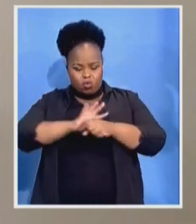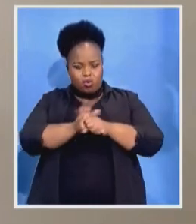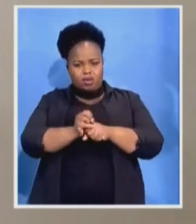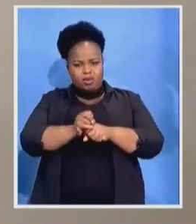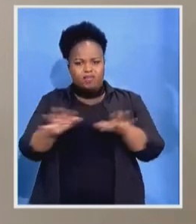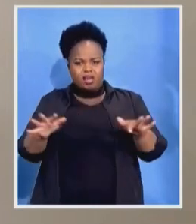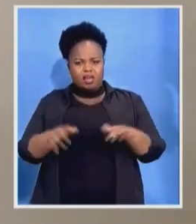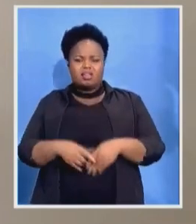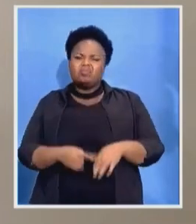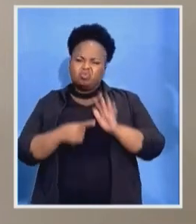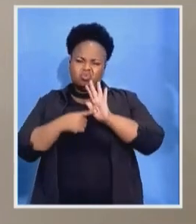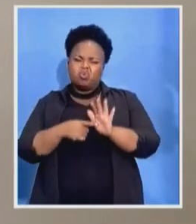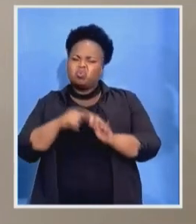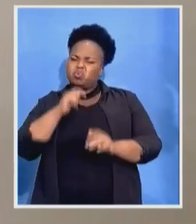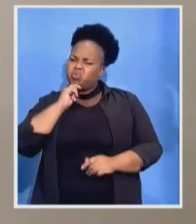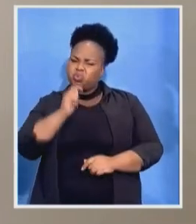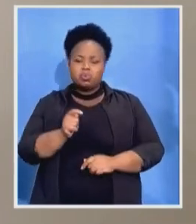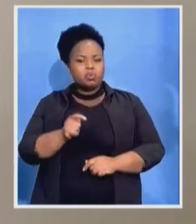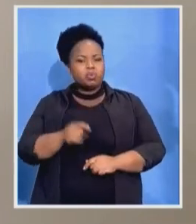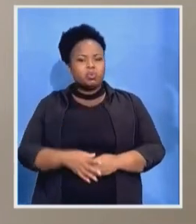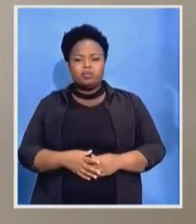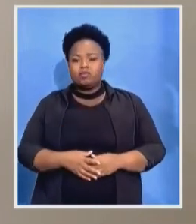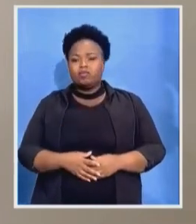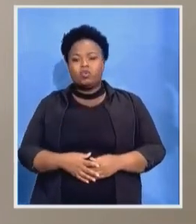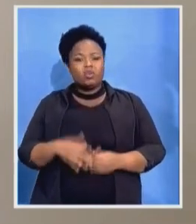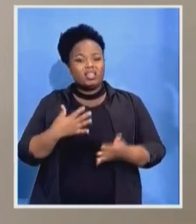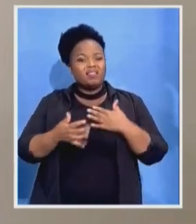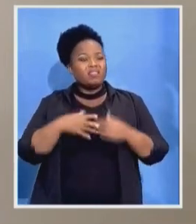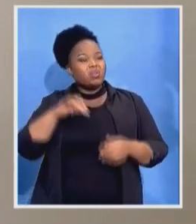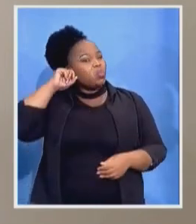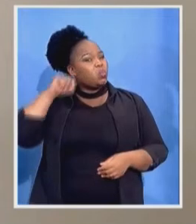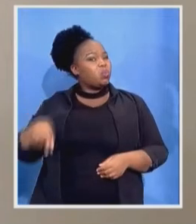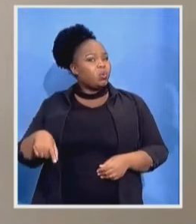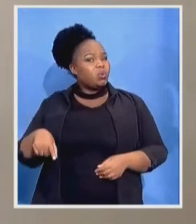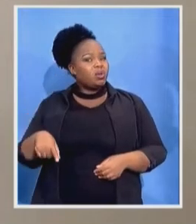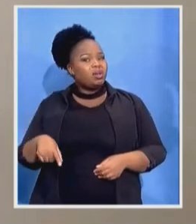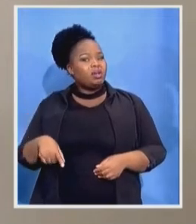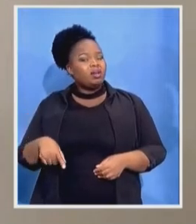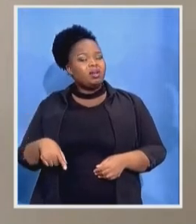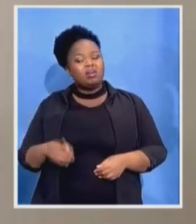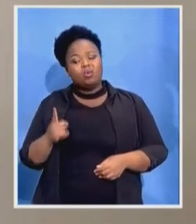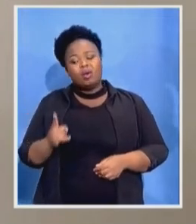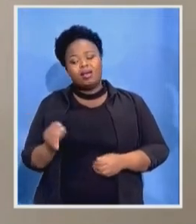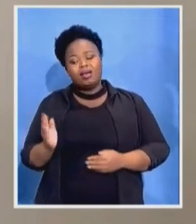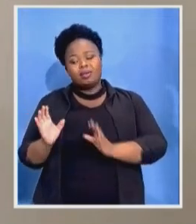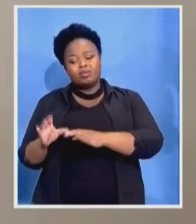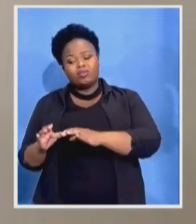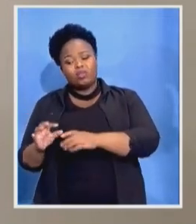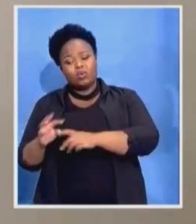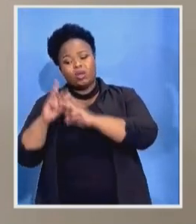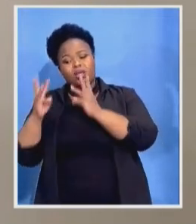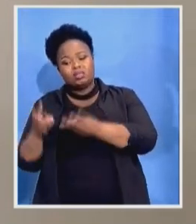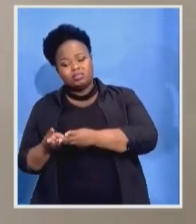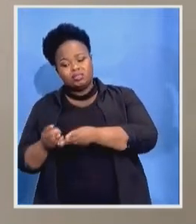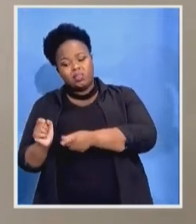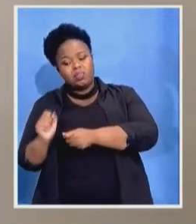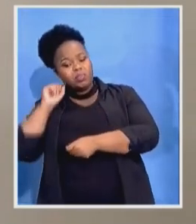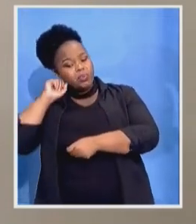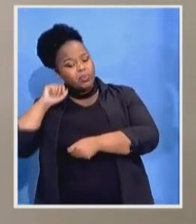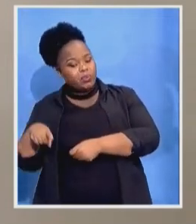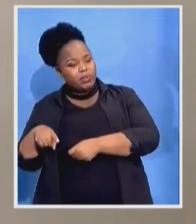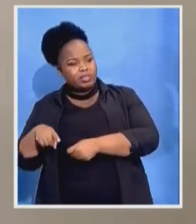any neglect of one part of the world will affect the entire world. So there must be